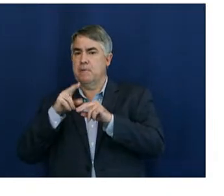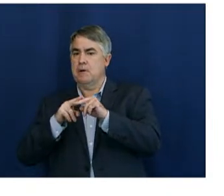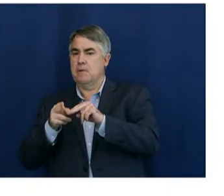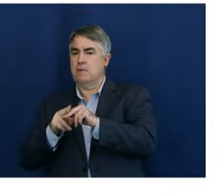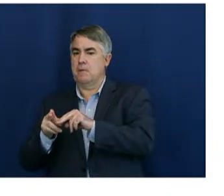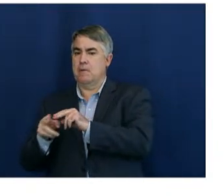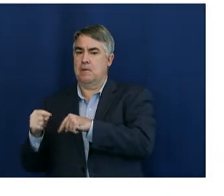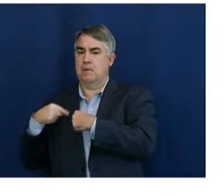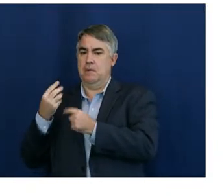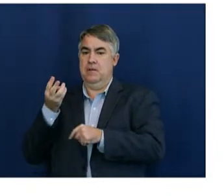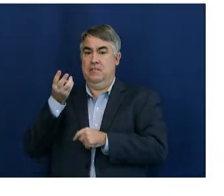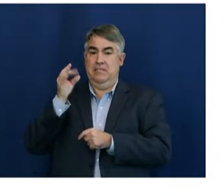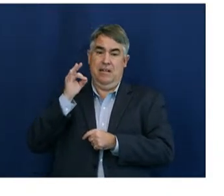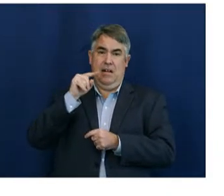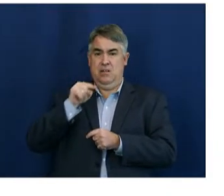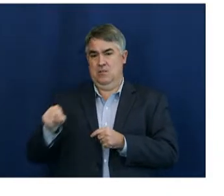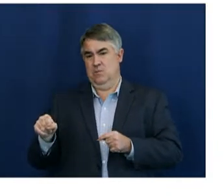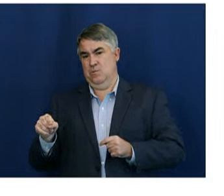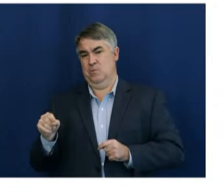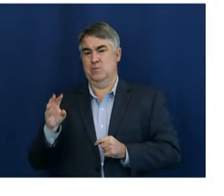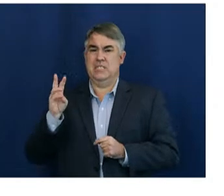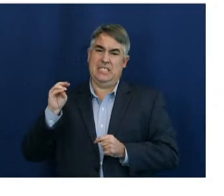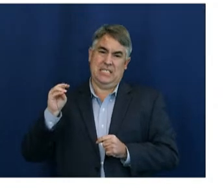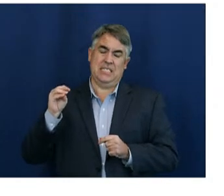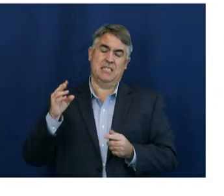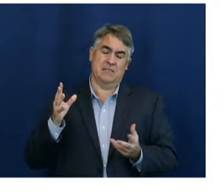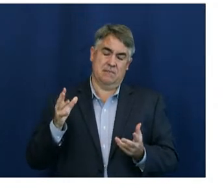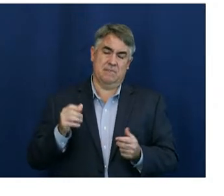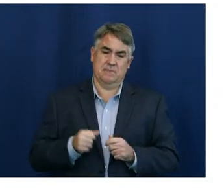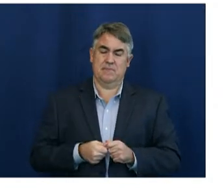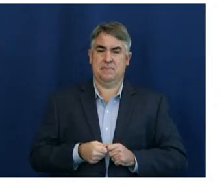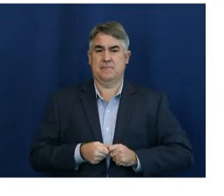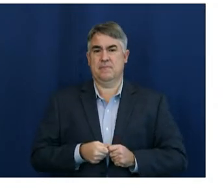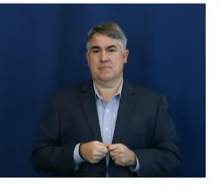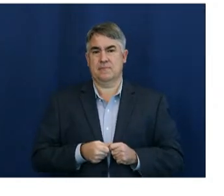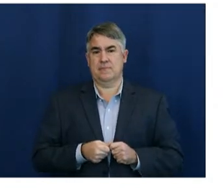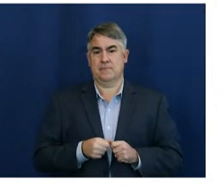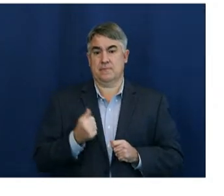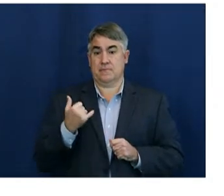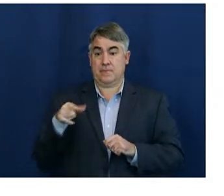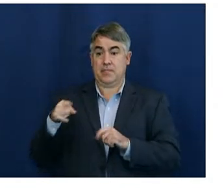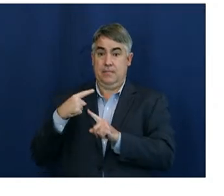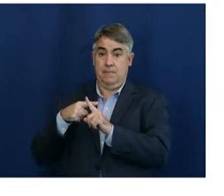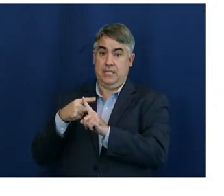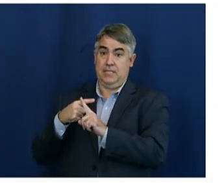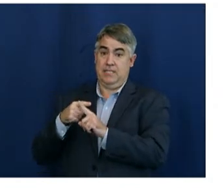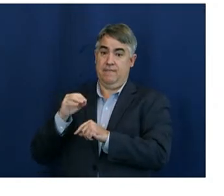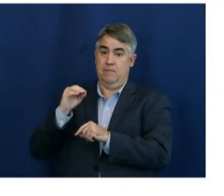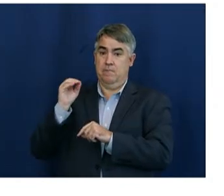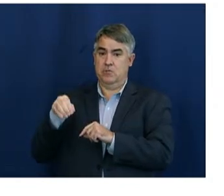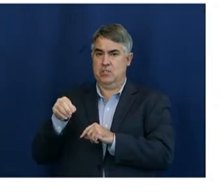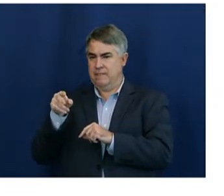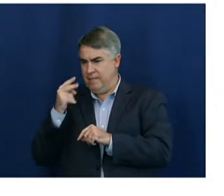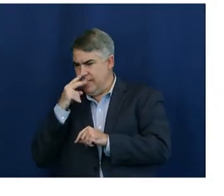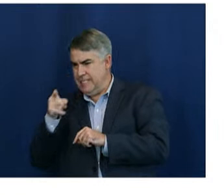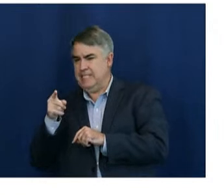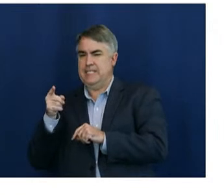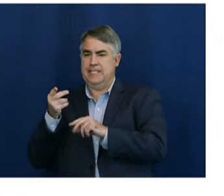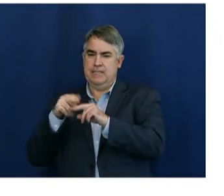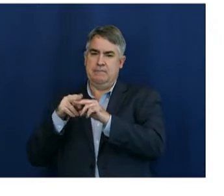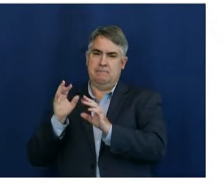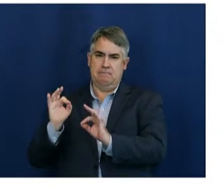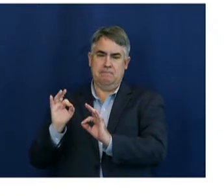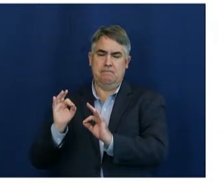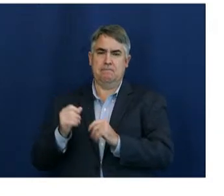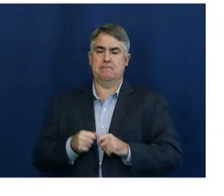60 to now 49.6, along with our testing positivity percentage, which you can see moving as well.